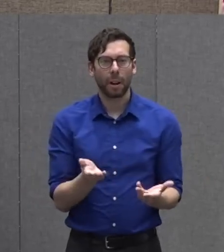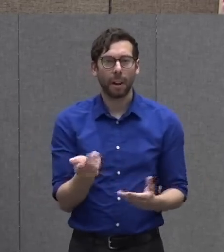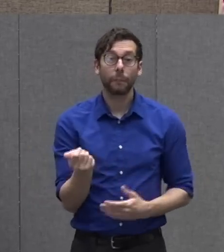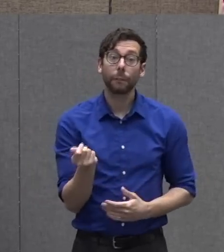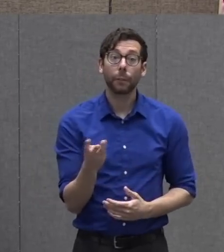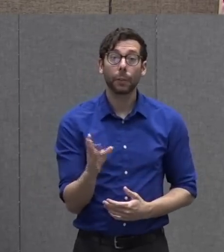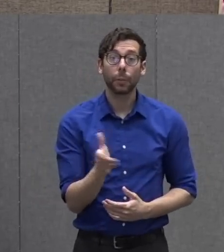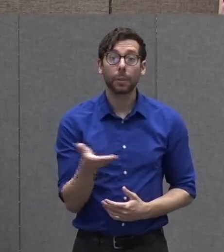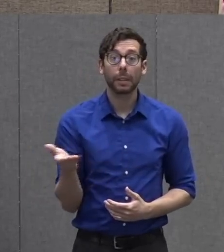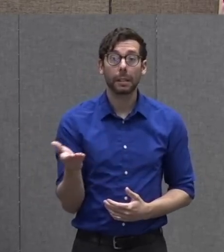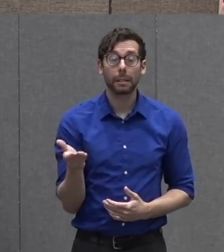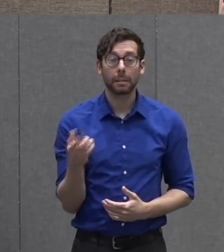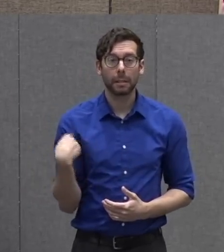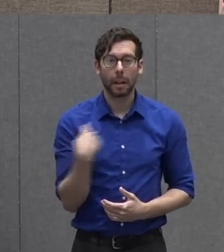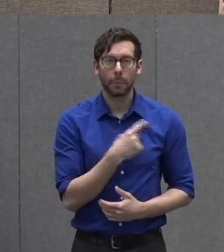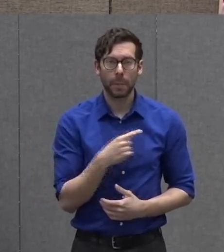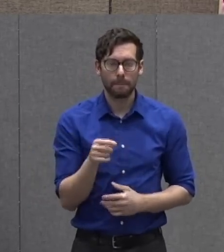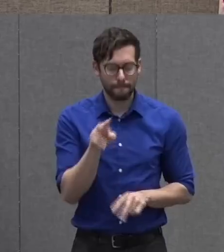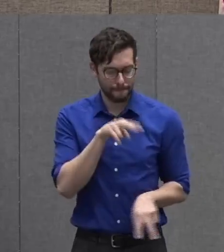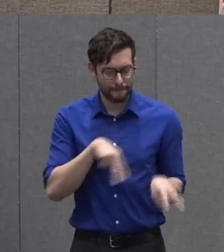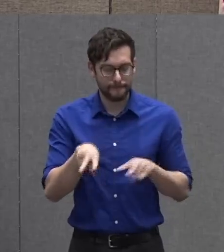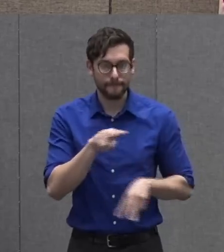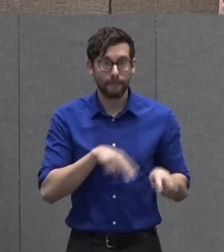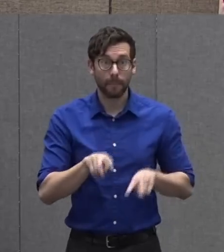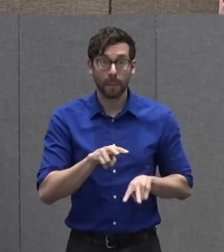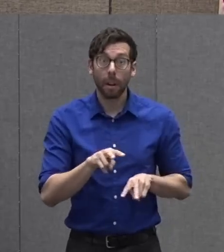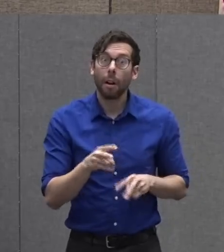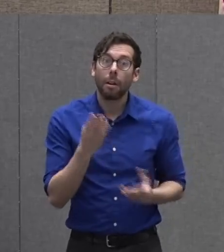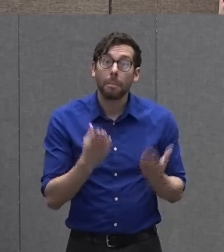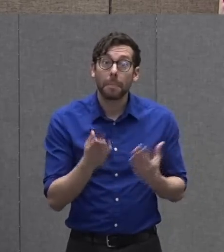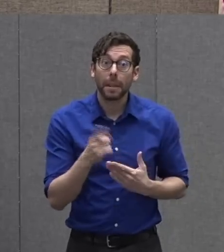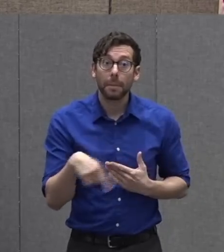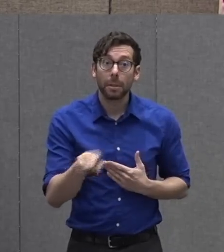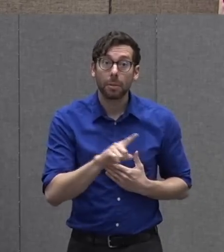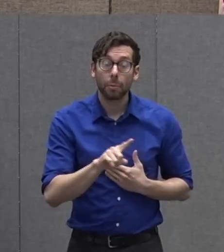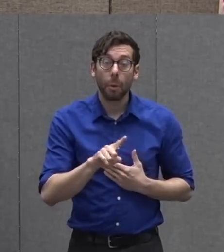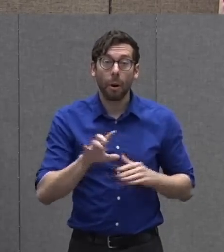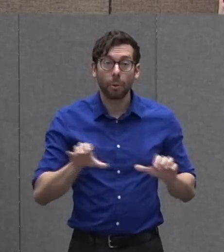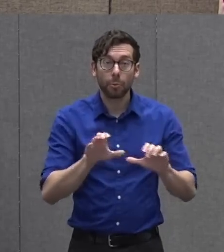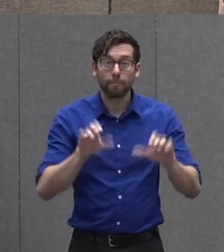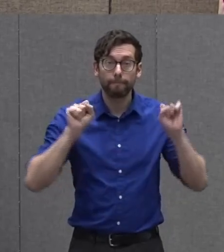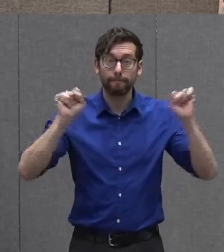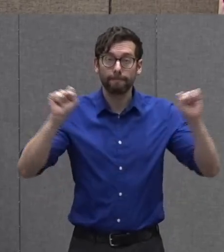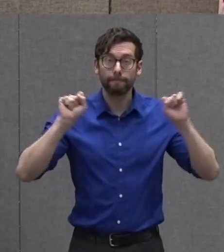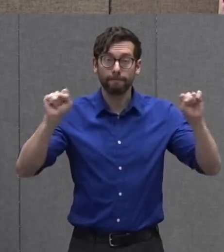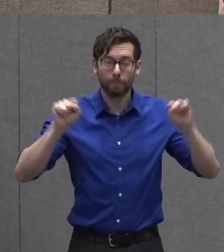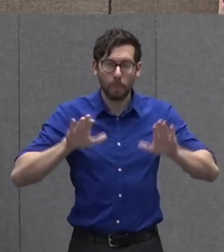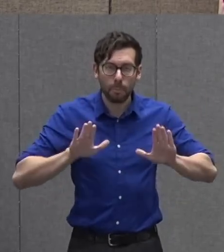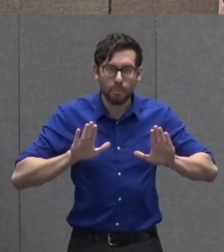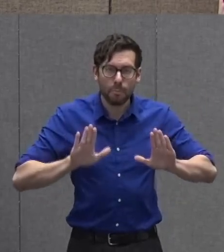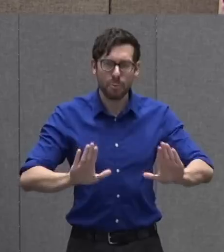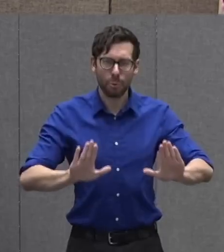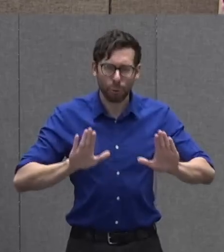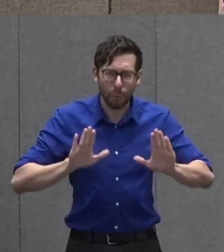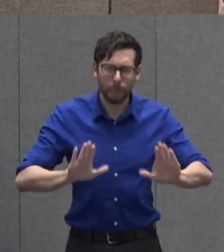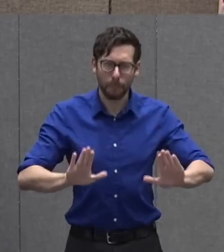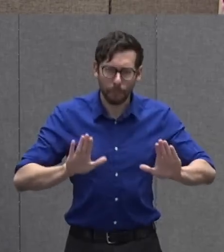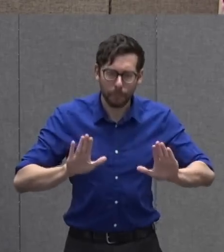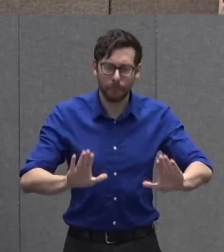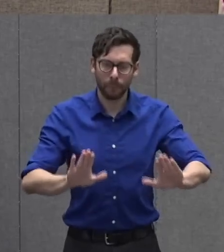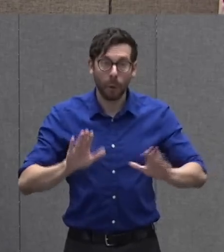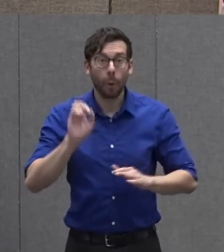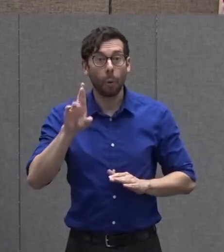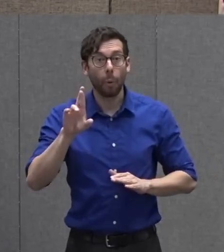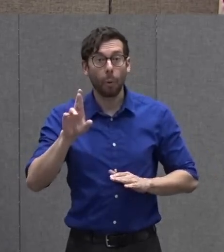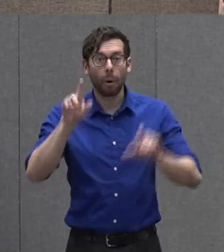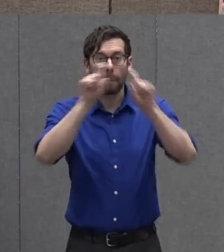pushes and pulls throughout the day, maybe you do push-ups or pull-ups on bars. I also want us to think about some things we can explore